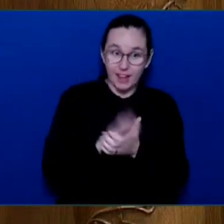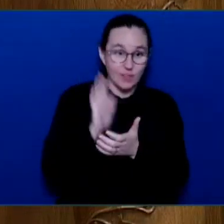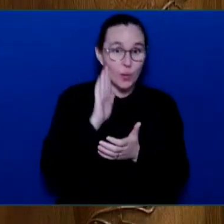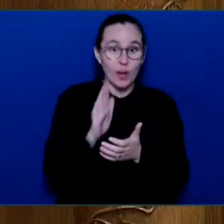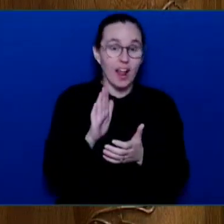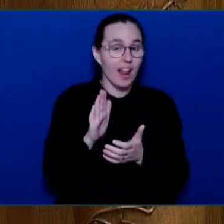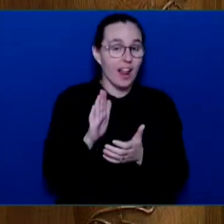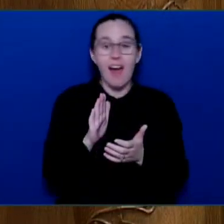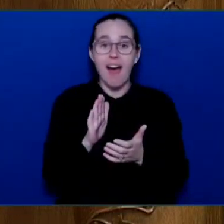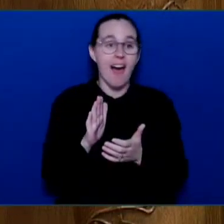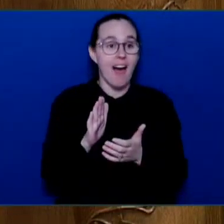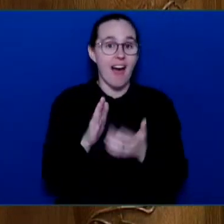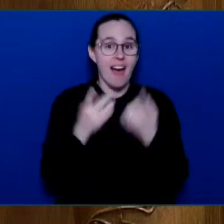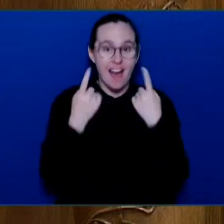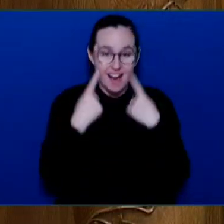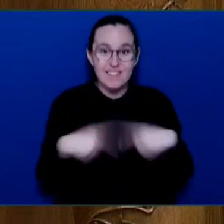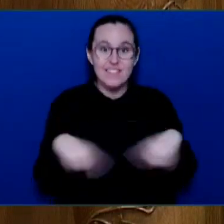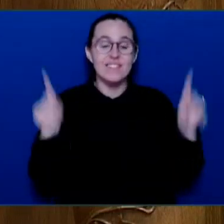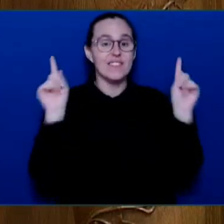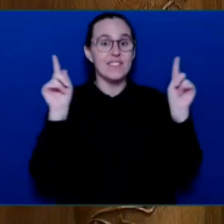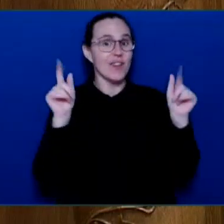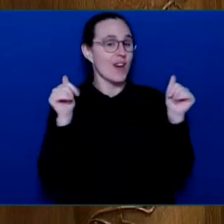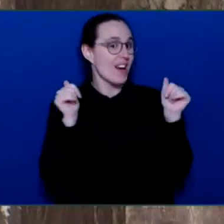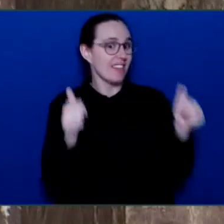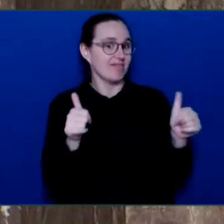Government House Leader.